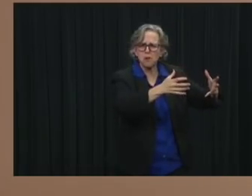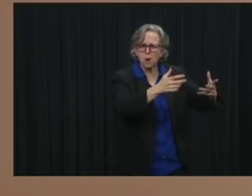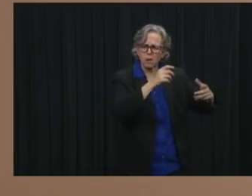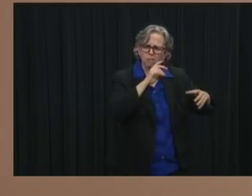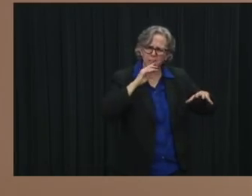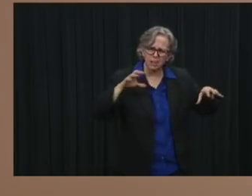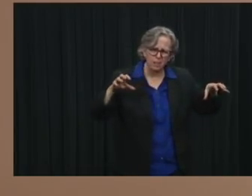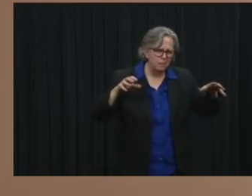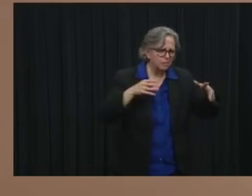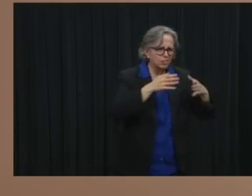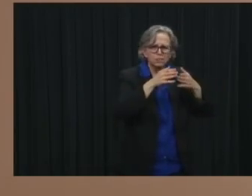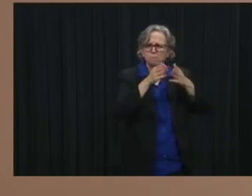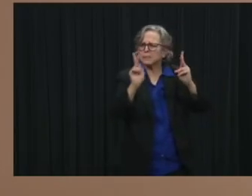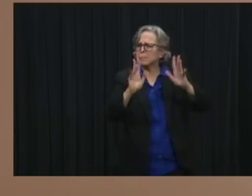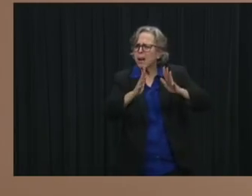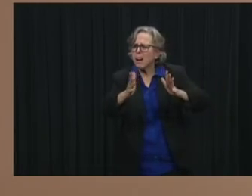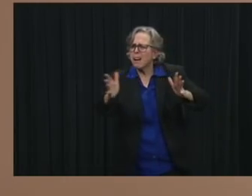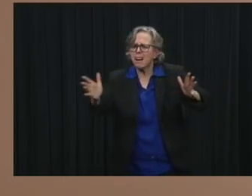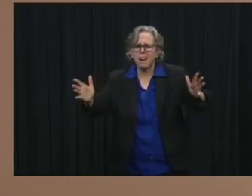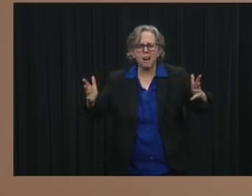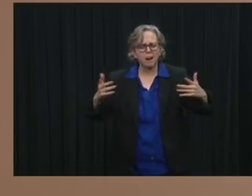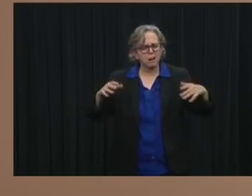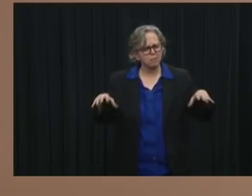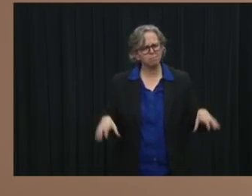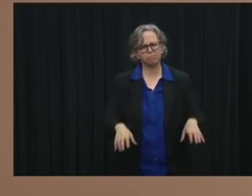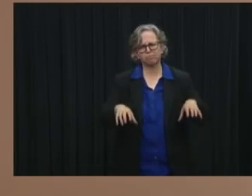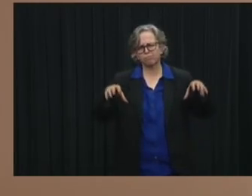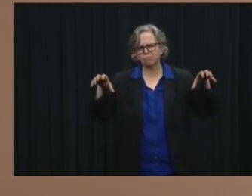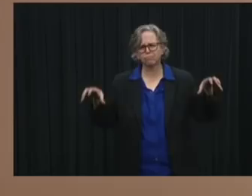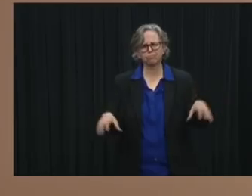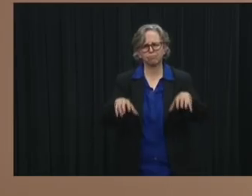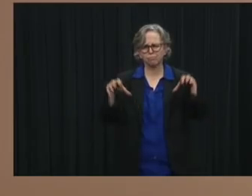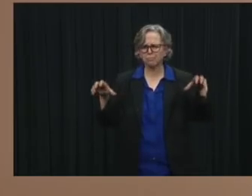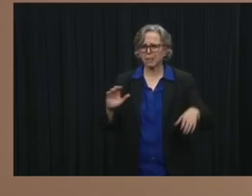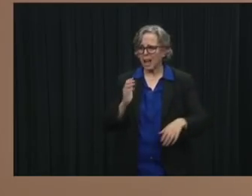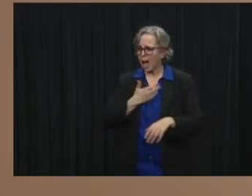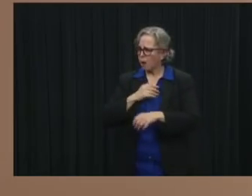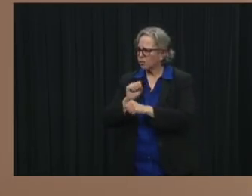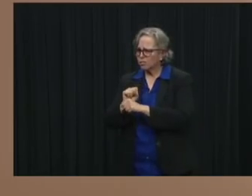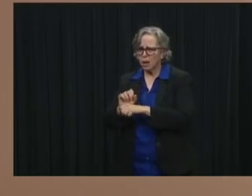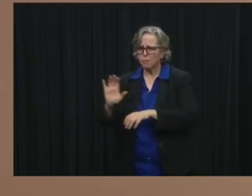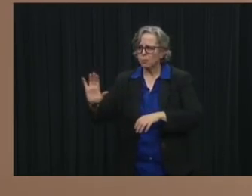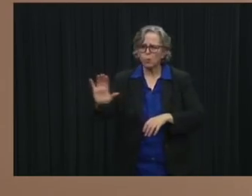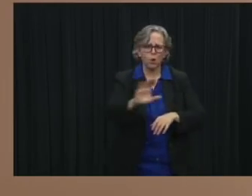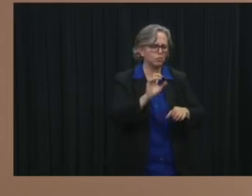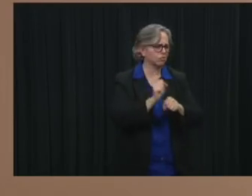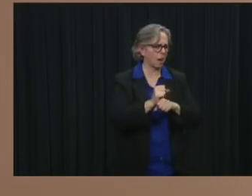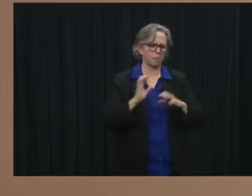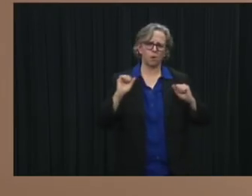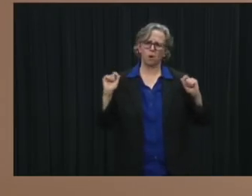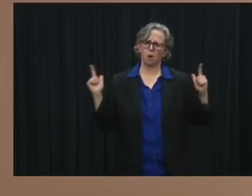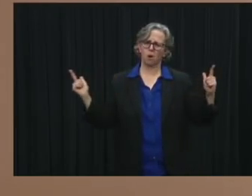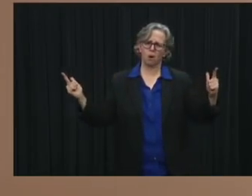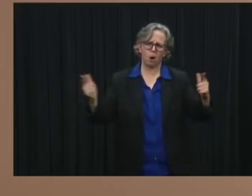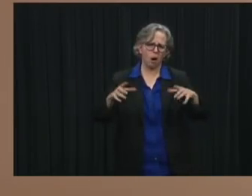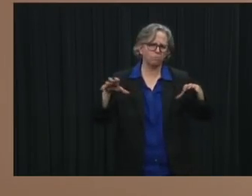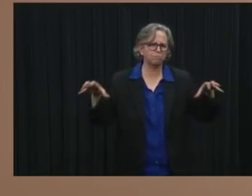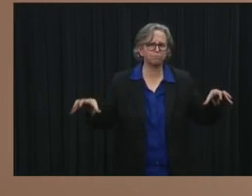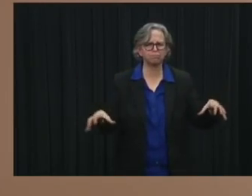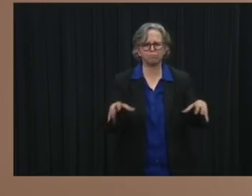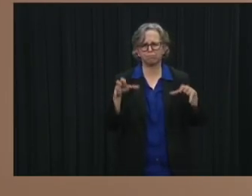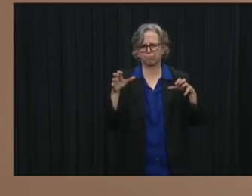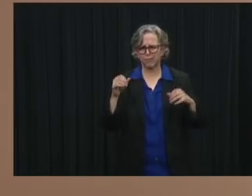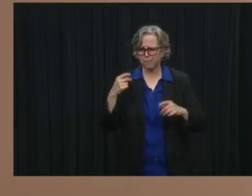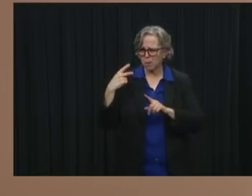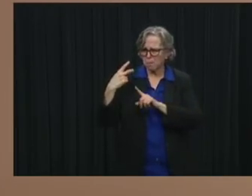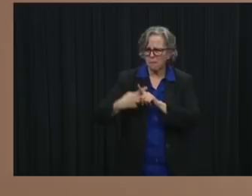you. And I am the tip of the iceberg of a huge amount of folks who've been working for over 2 months, 24/7 on your behalf, and